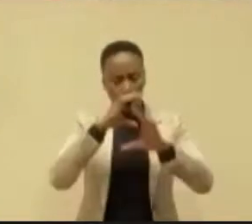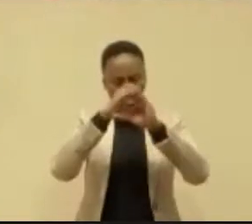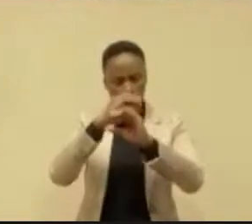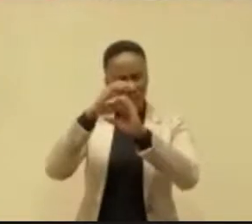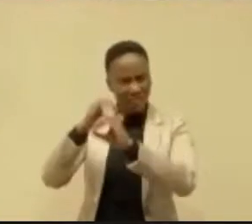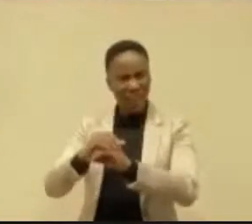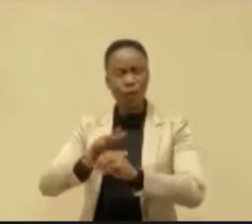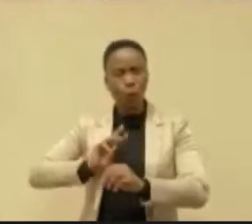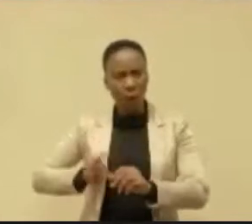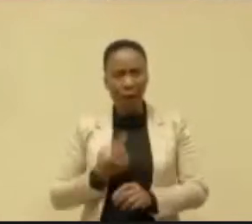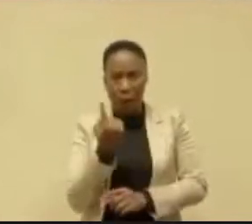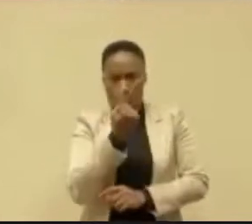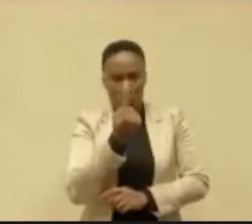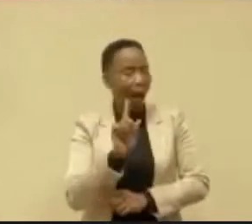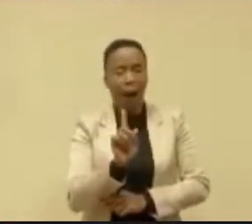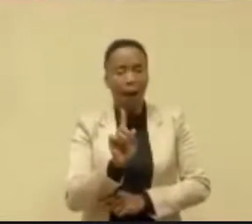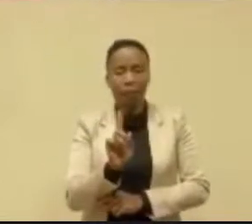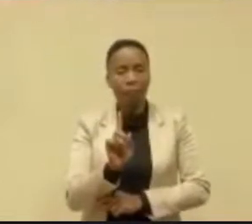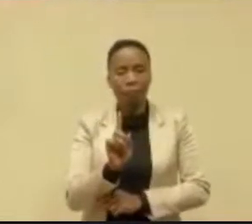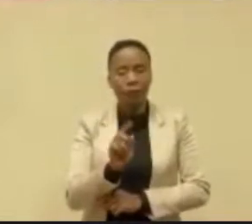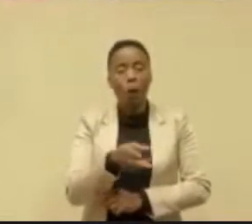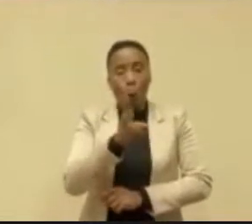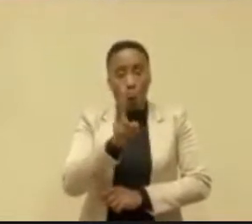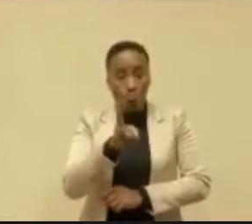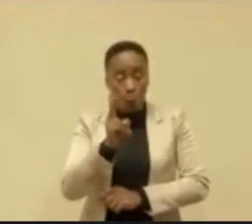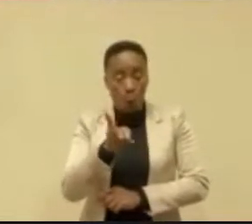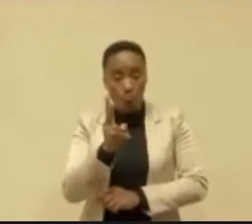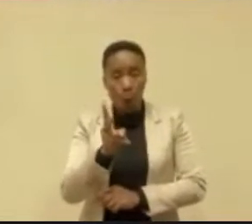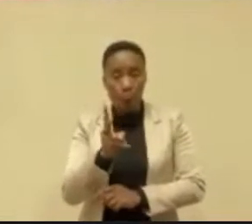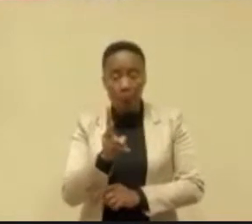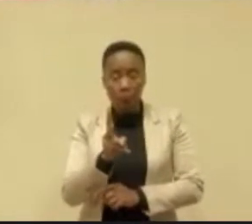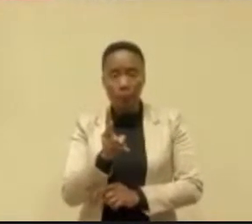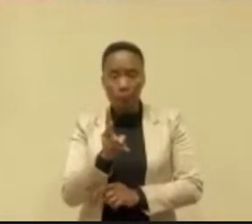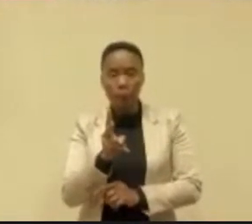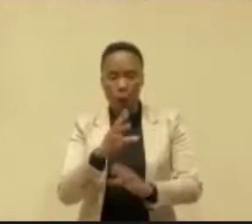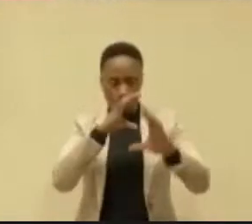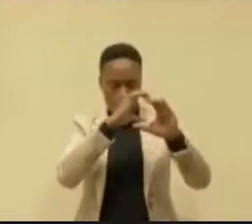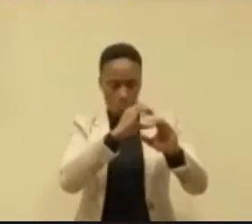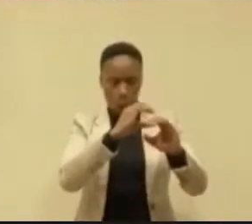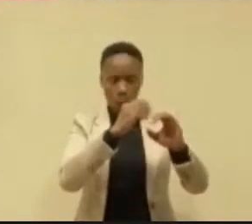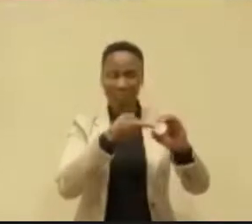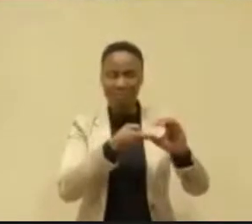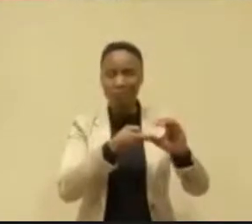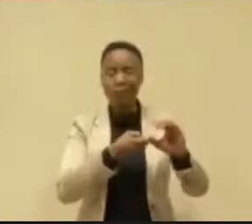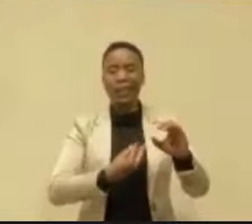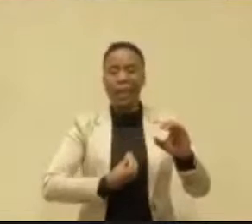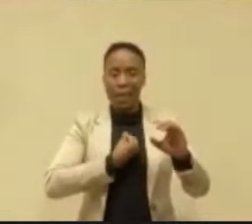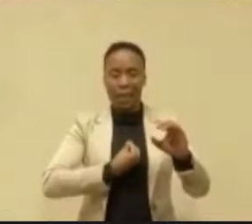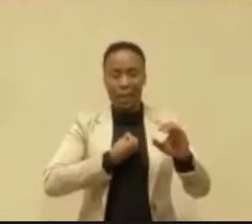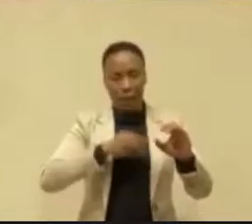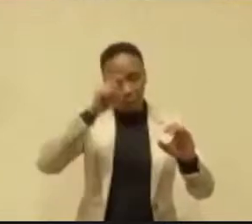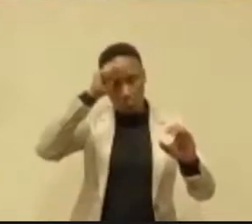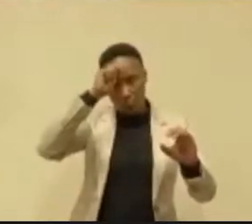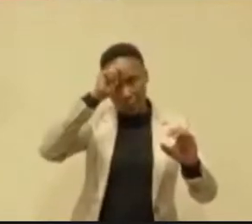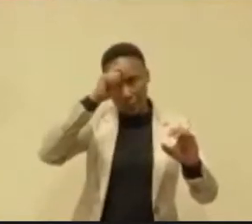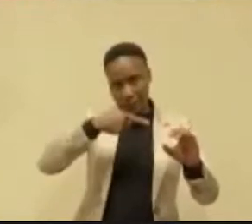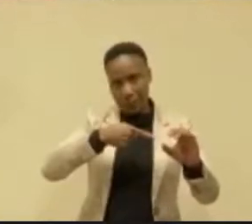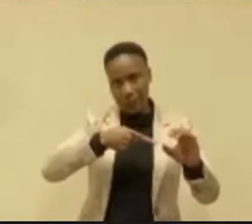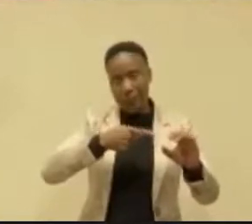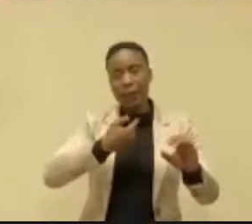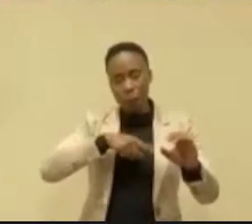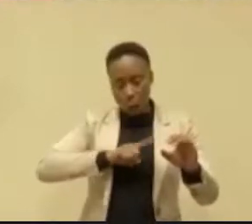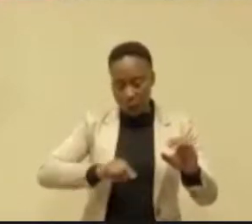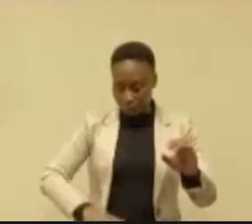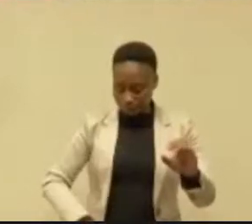on women only we also are concentrating on these young boys that we are